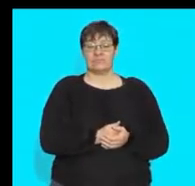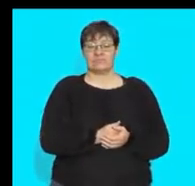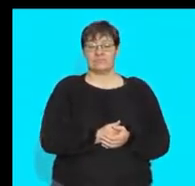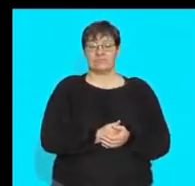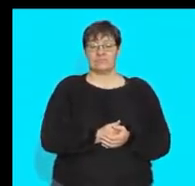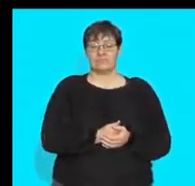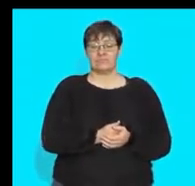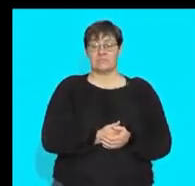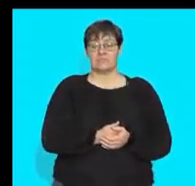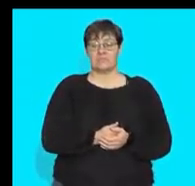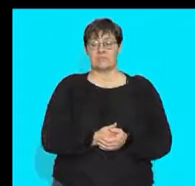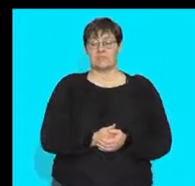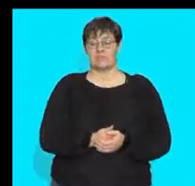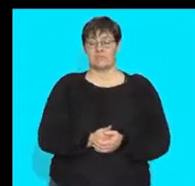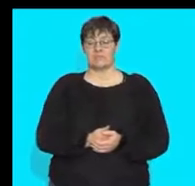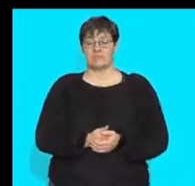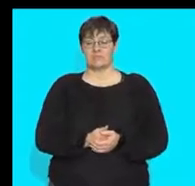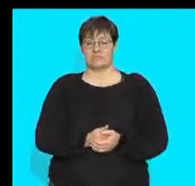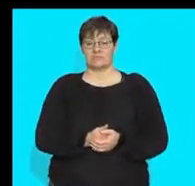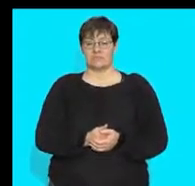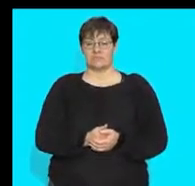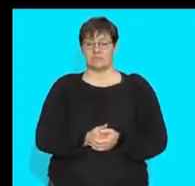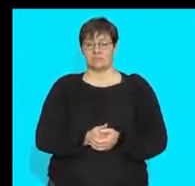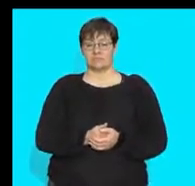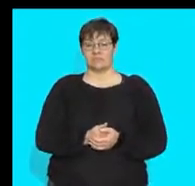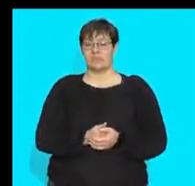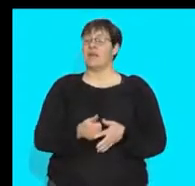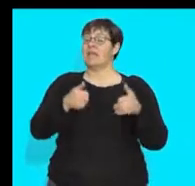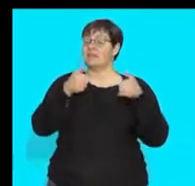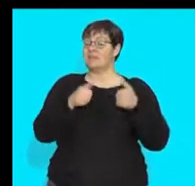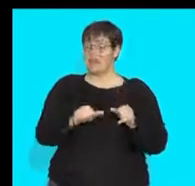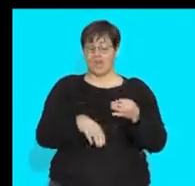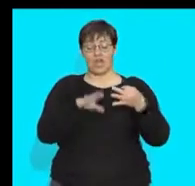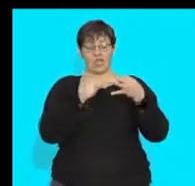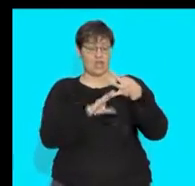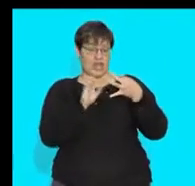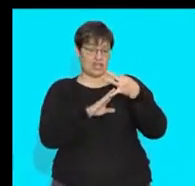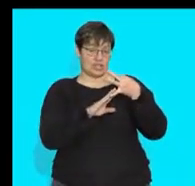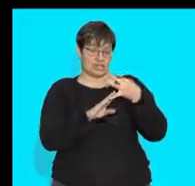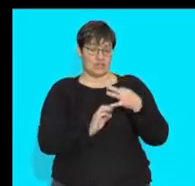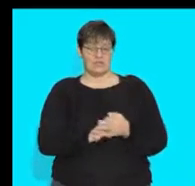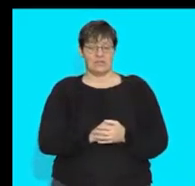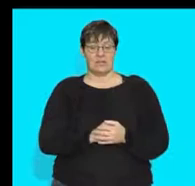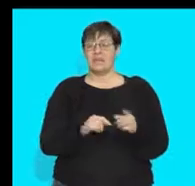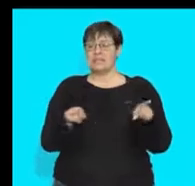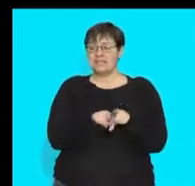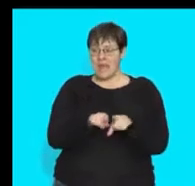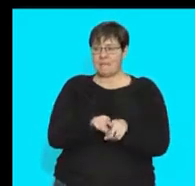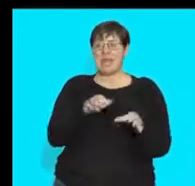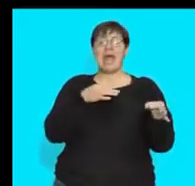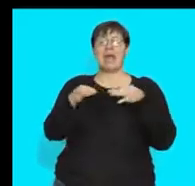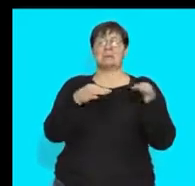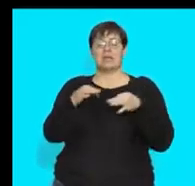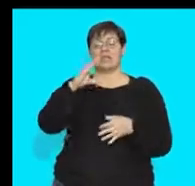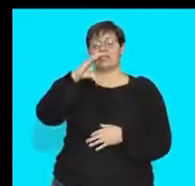That would be the second part of the question. Then the third question, also describe how the